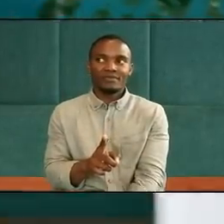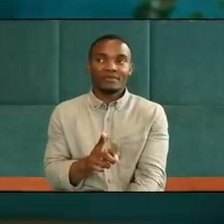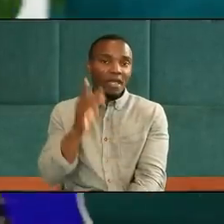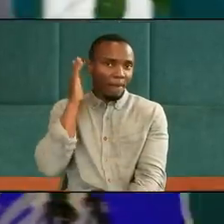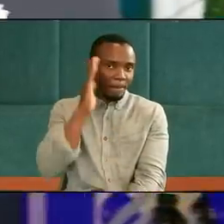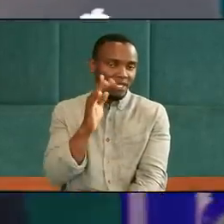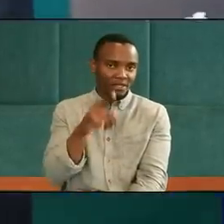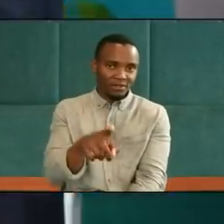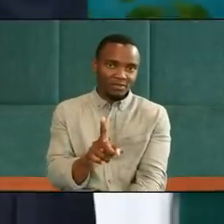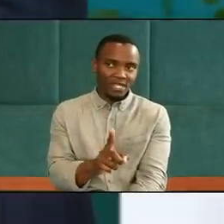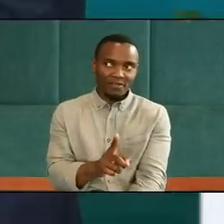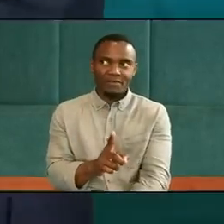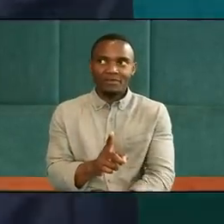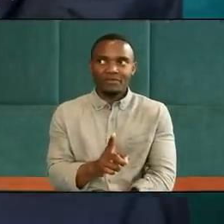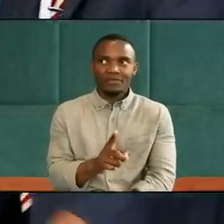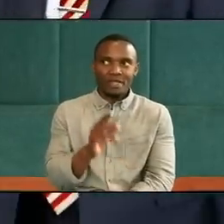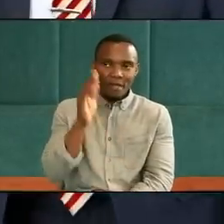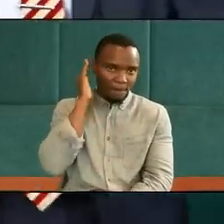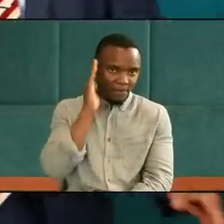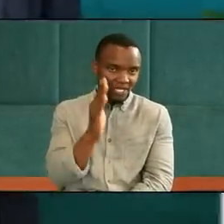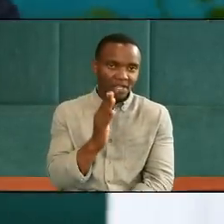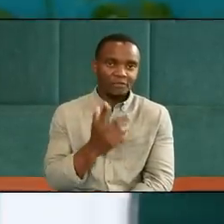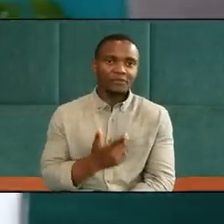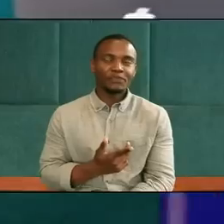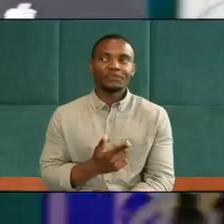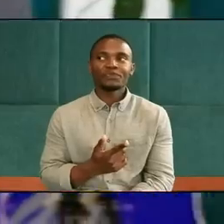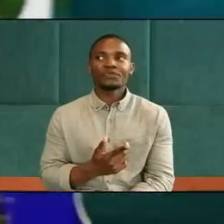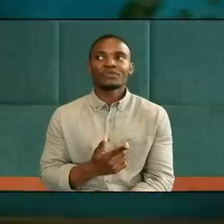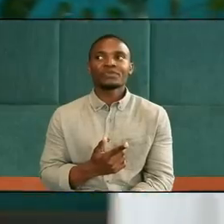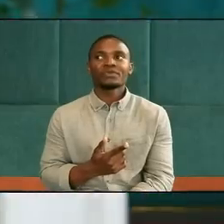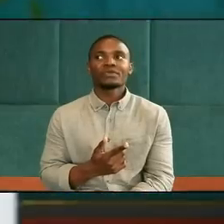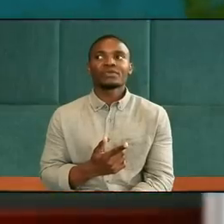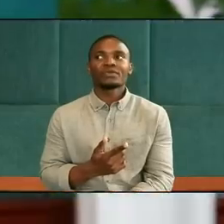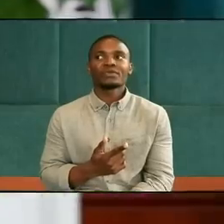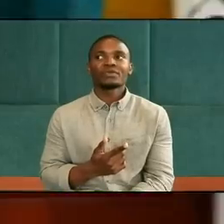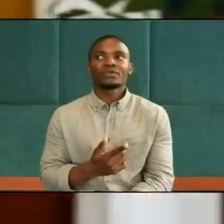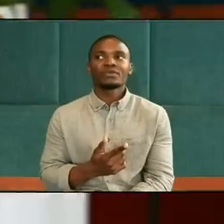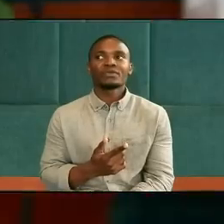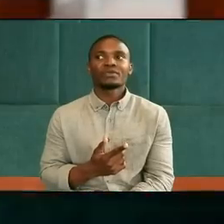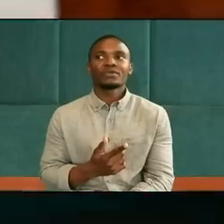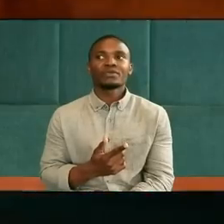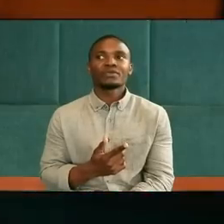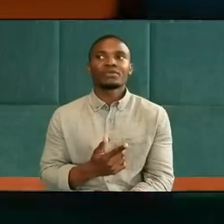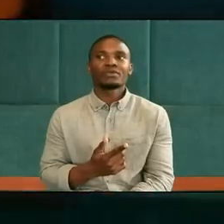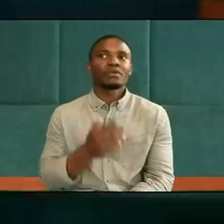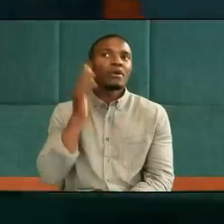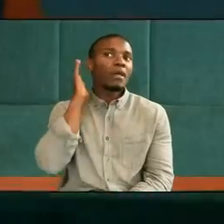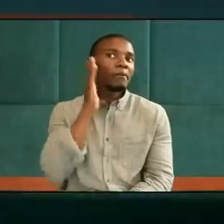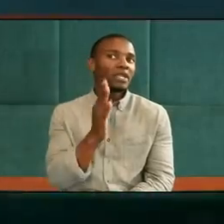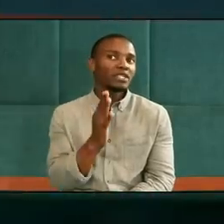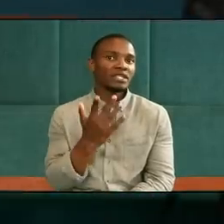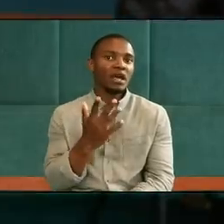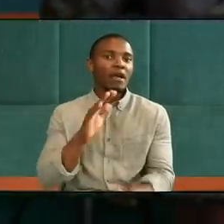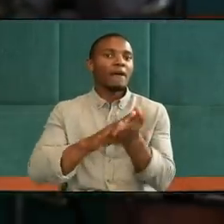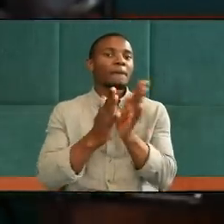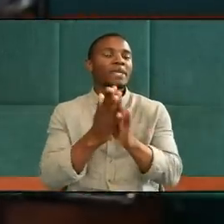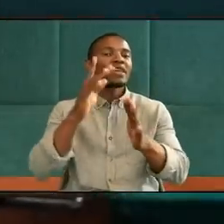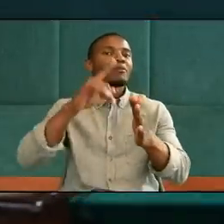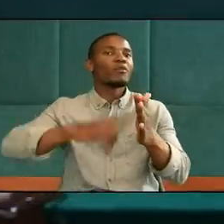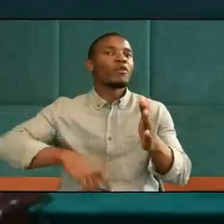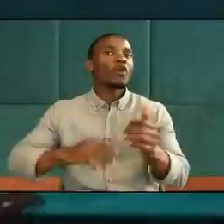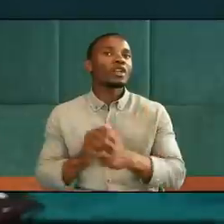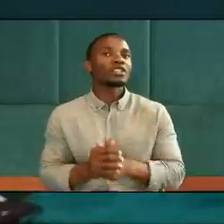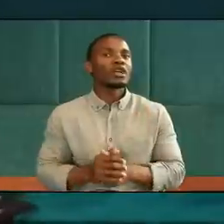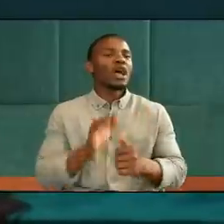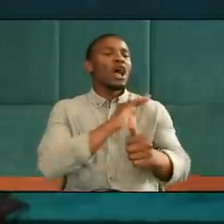Peter. Peter. Oh, can I tell you how Peter became